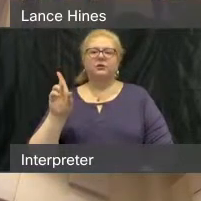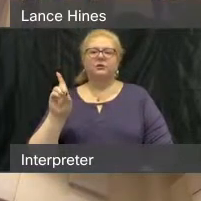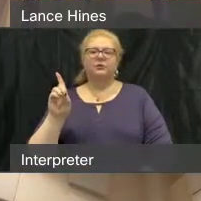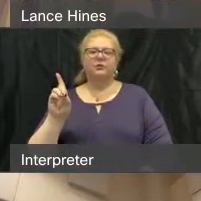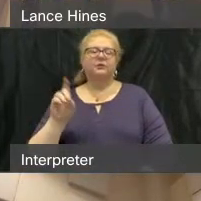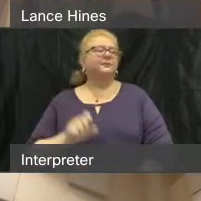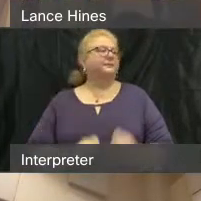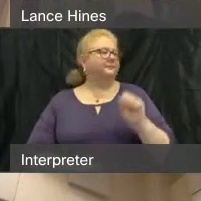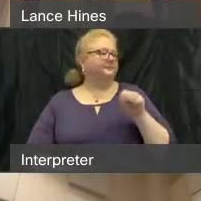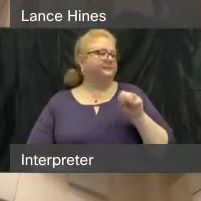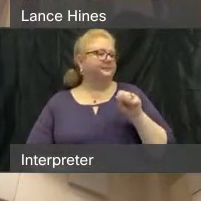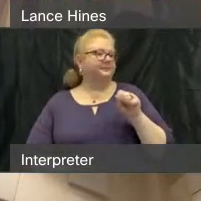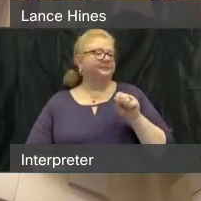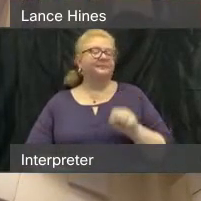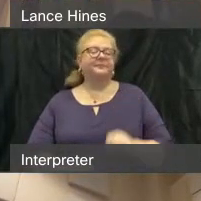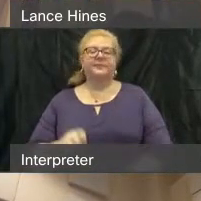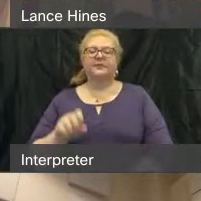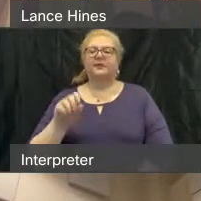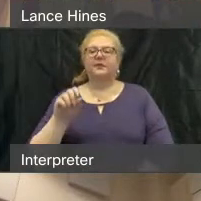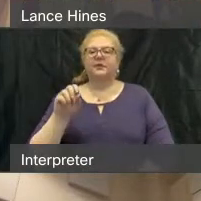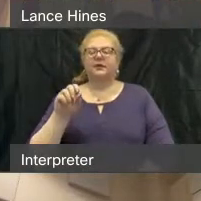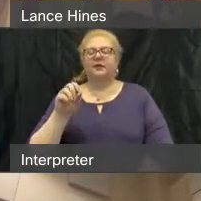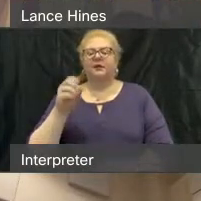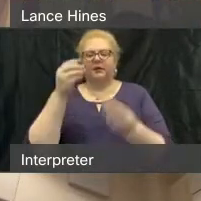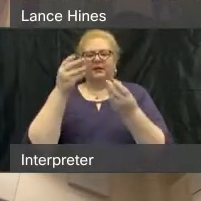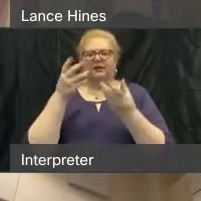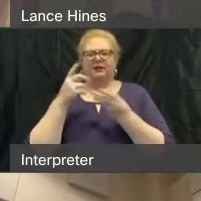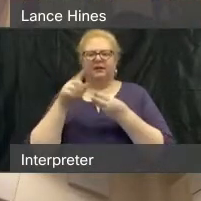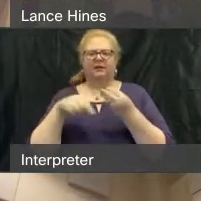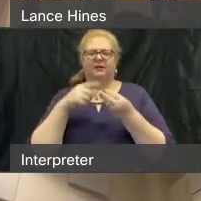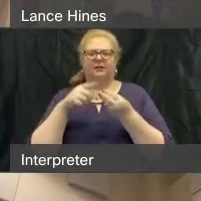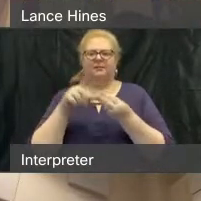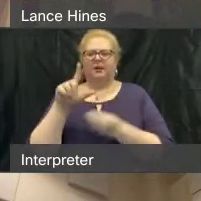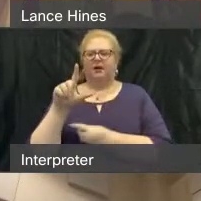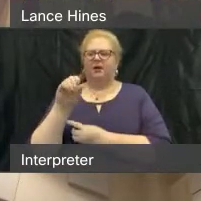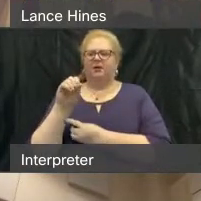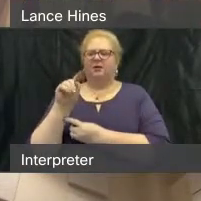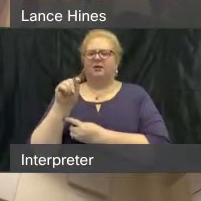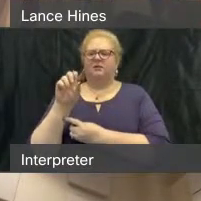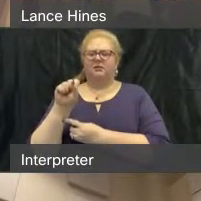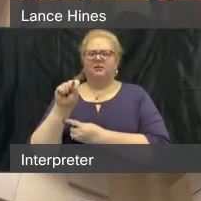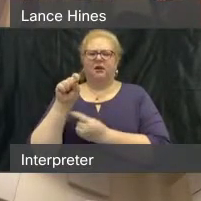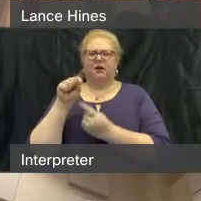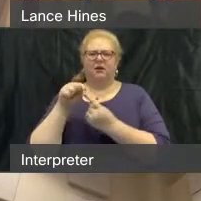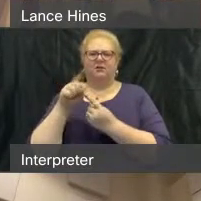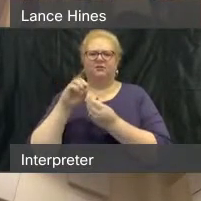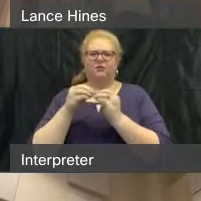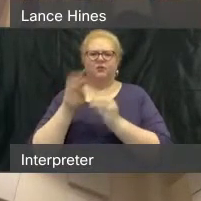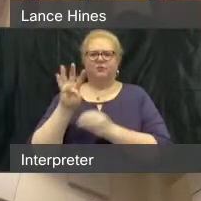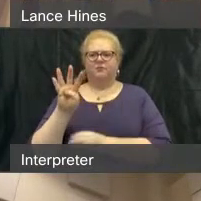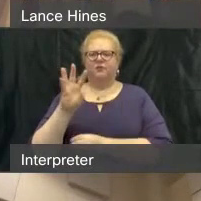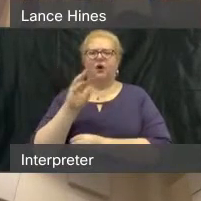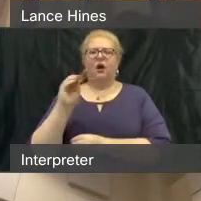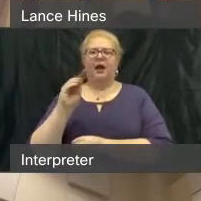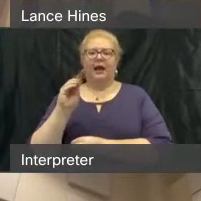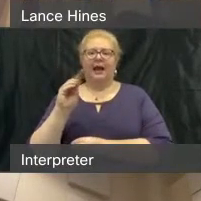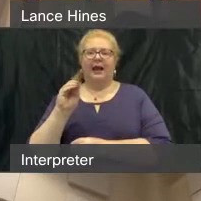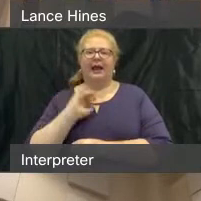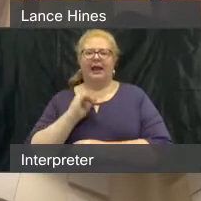Mr. Howard. Yes, ma'am. Orient me on these lots, and then I have a question for you on some other lots.